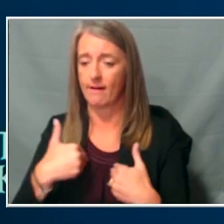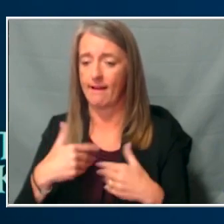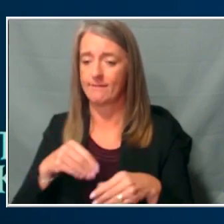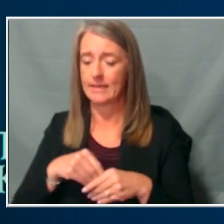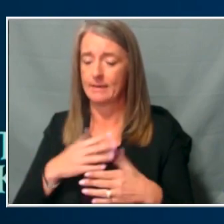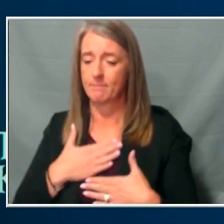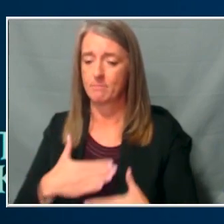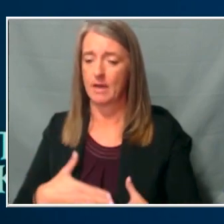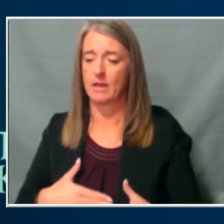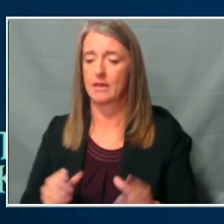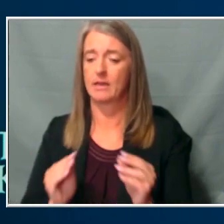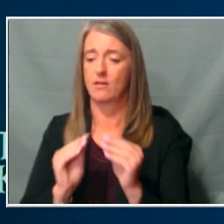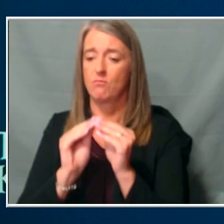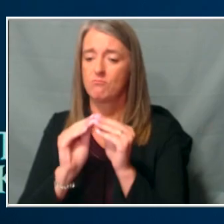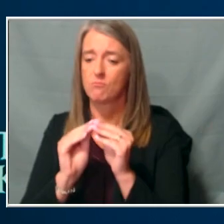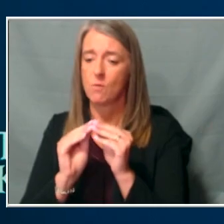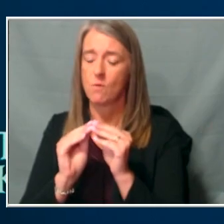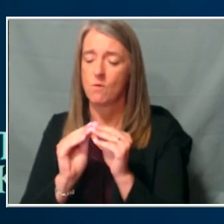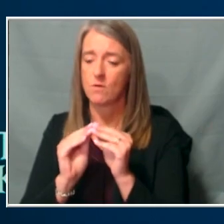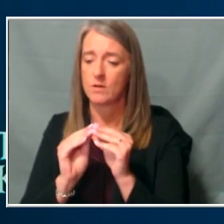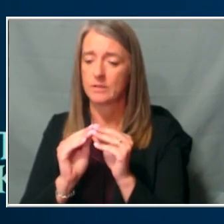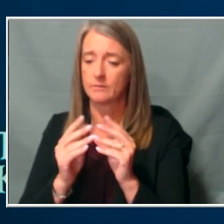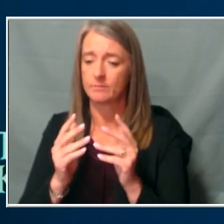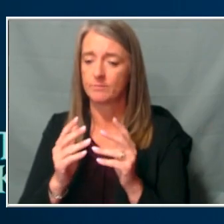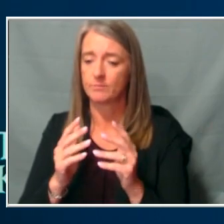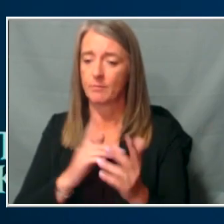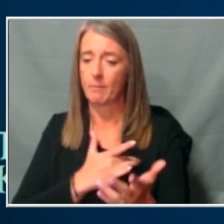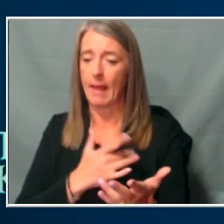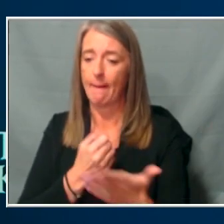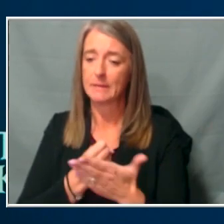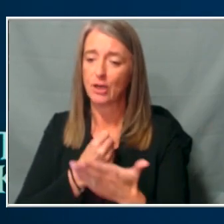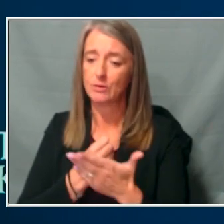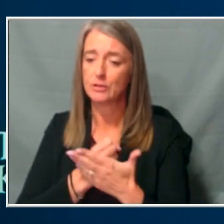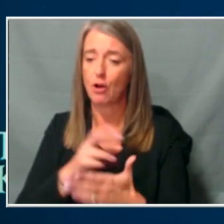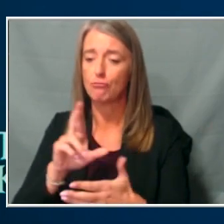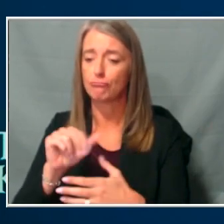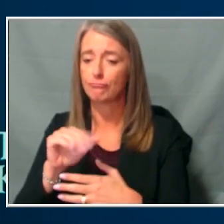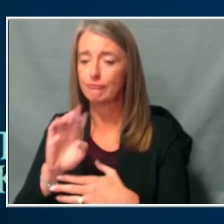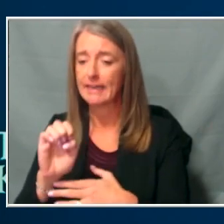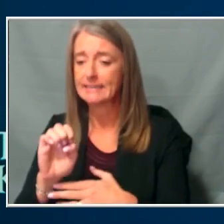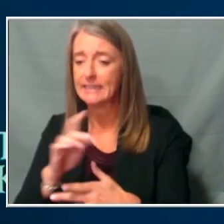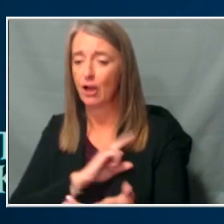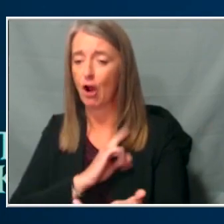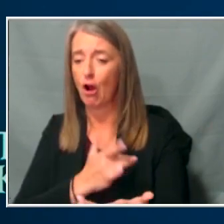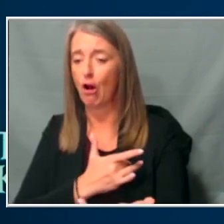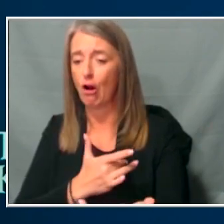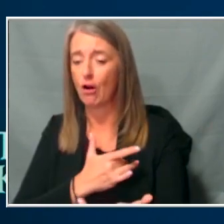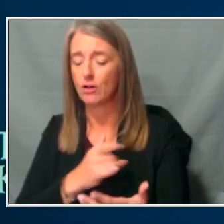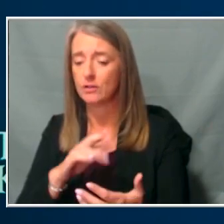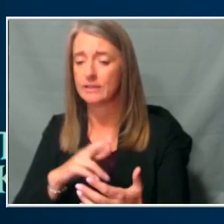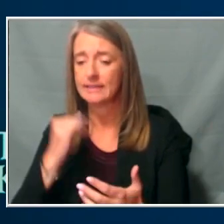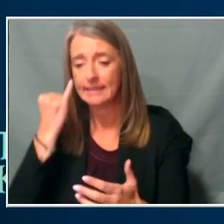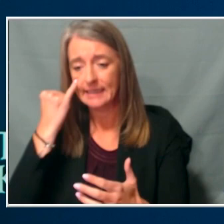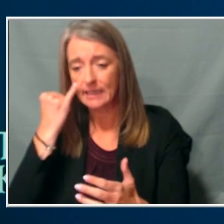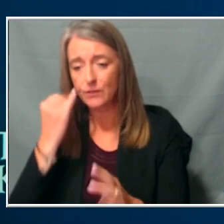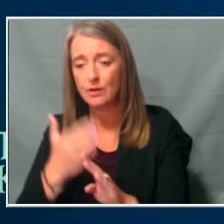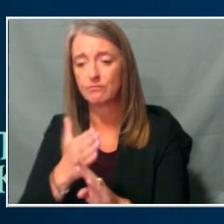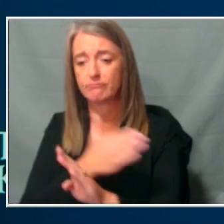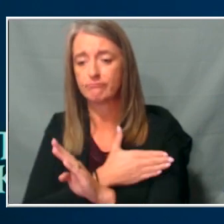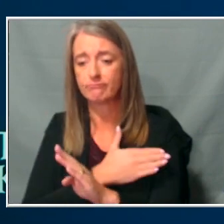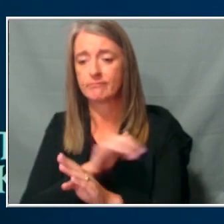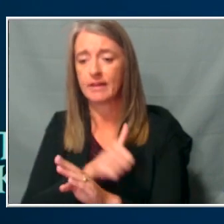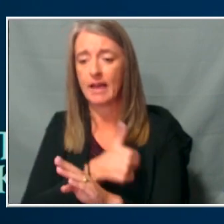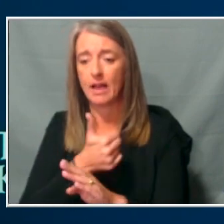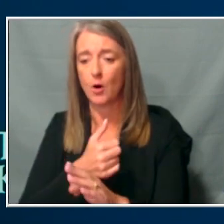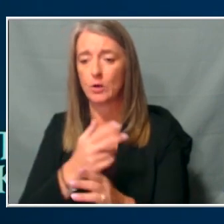the more you know, palpitations, heart racing sensation you'll experience. So if you have a predisposition or you have some skip